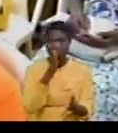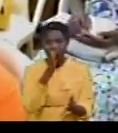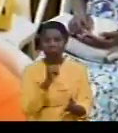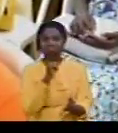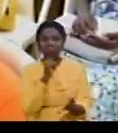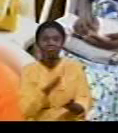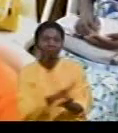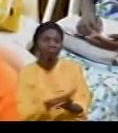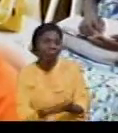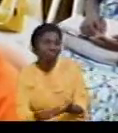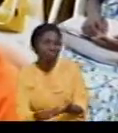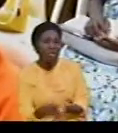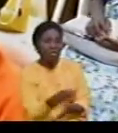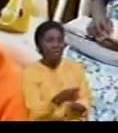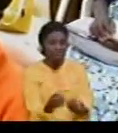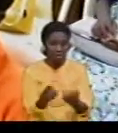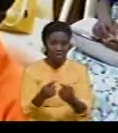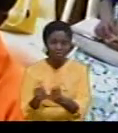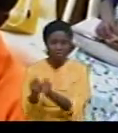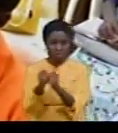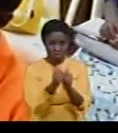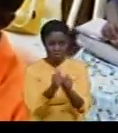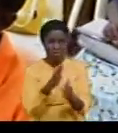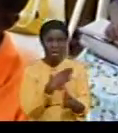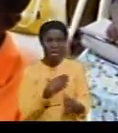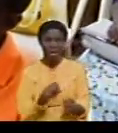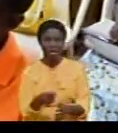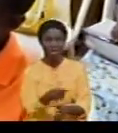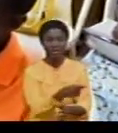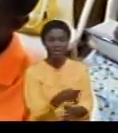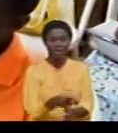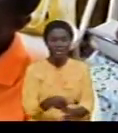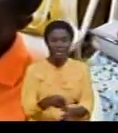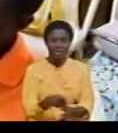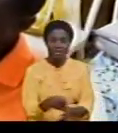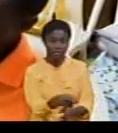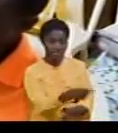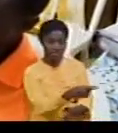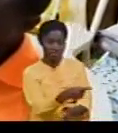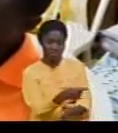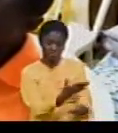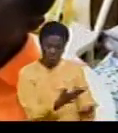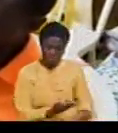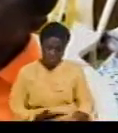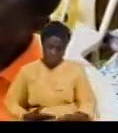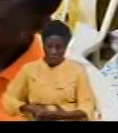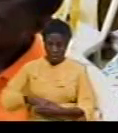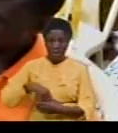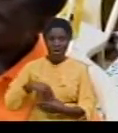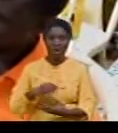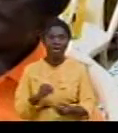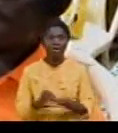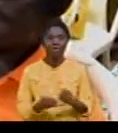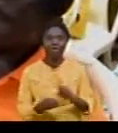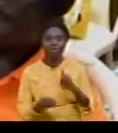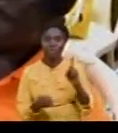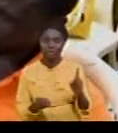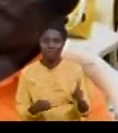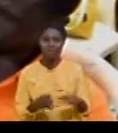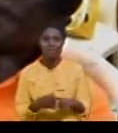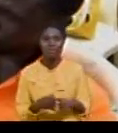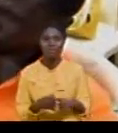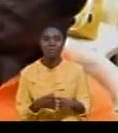They came together and then they brought out, number one, Cain.